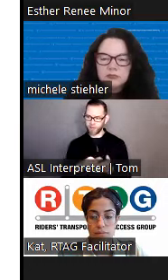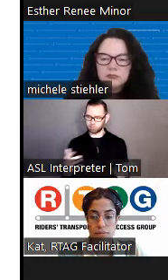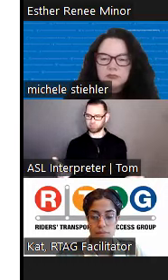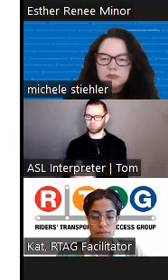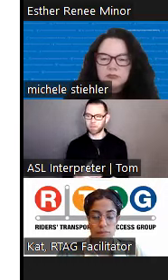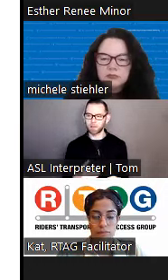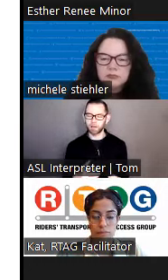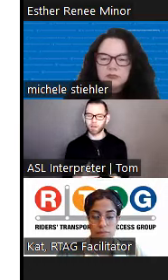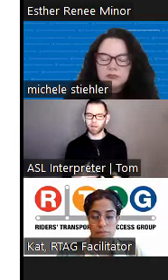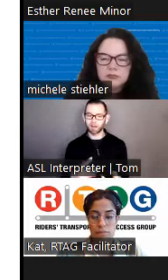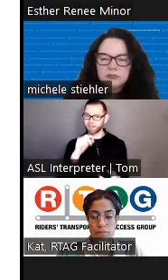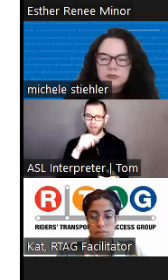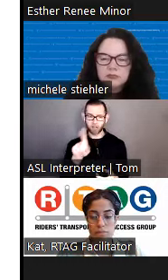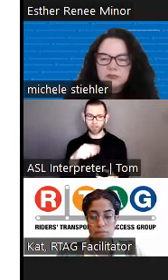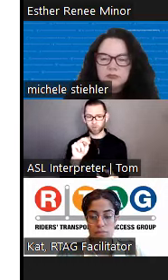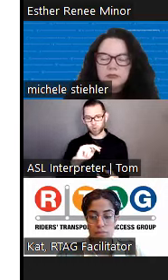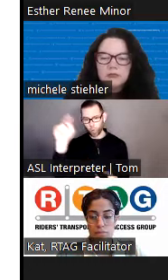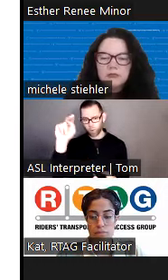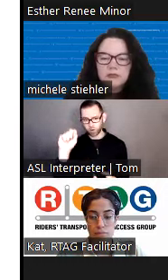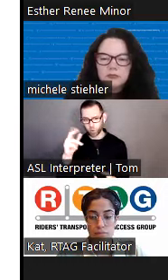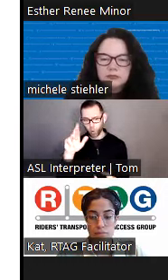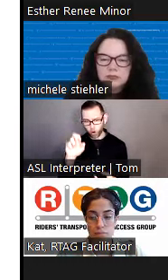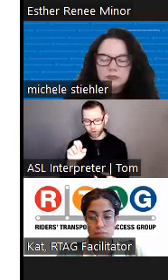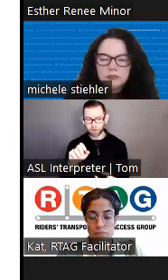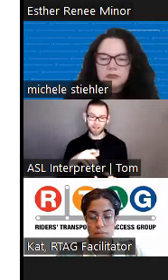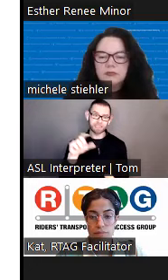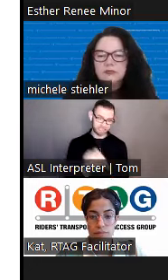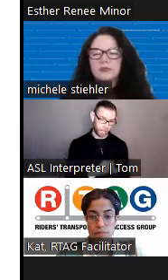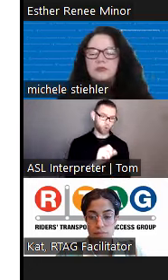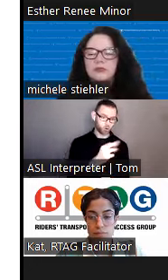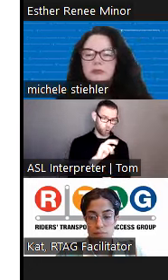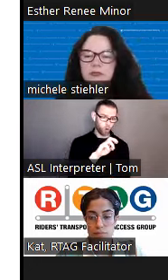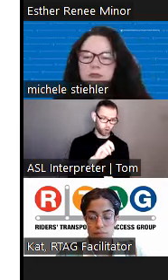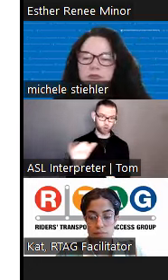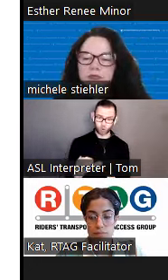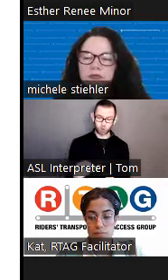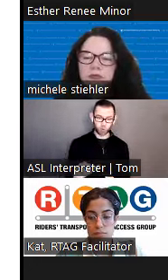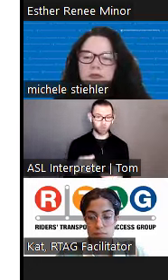just going to the North Shore, it's going to the South Shore as well. These drivers are